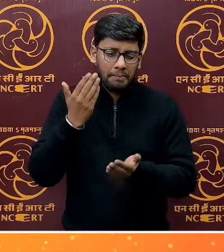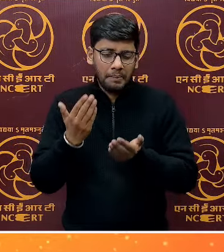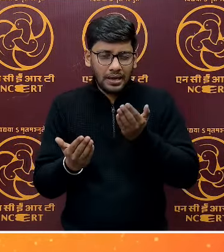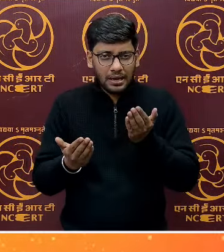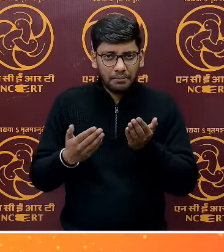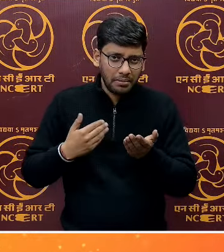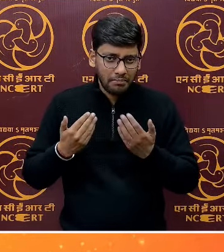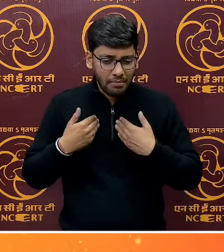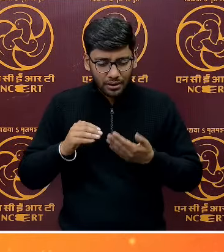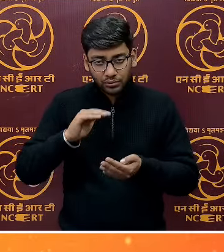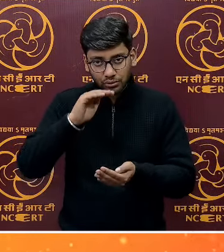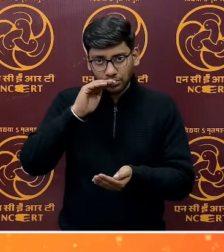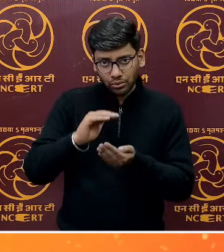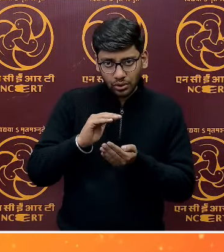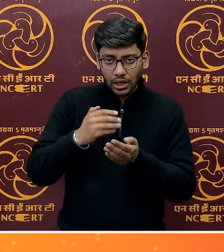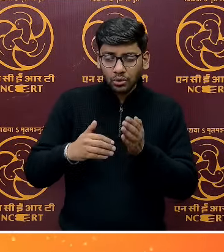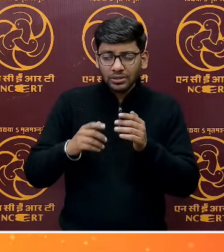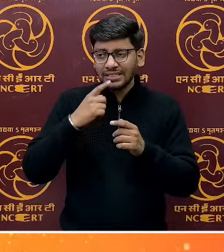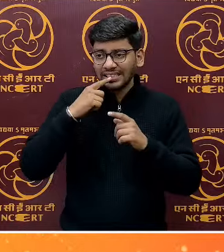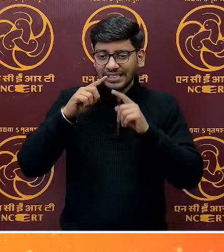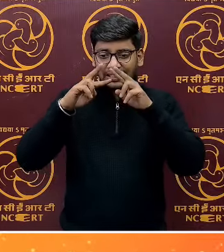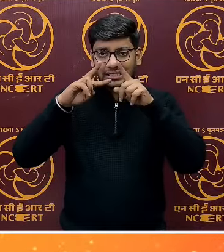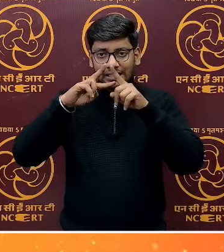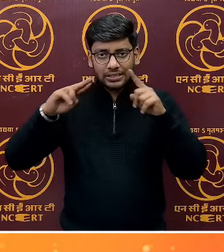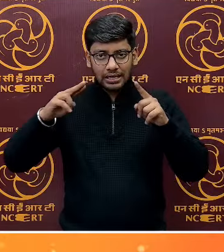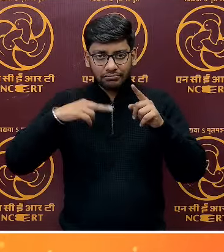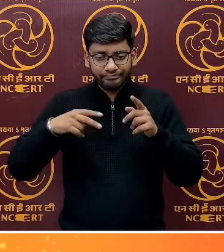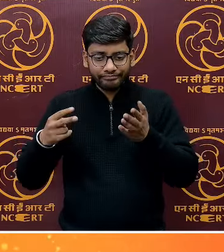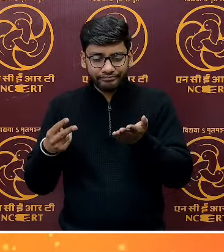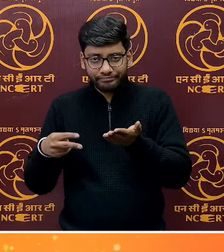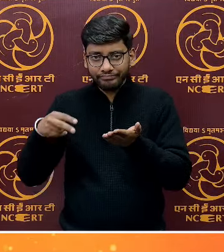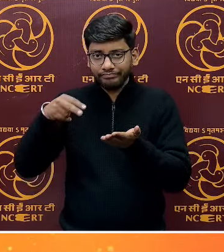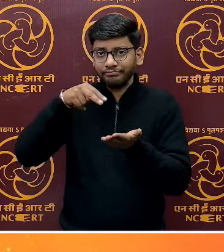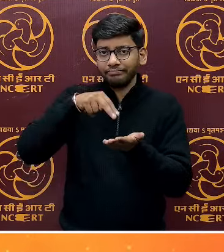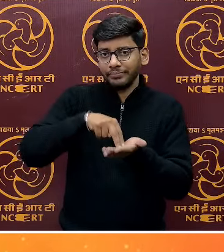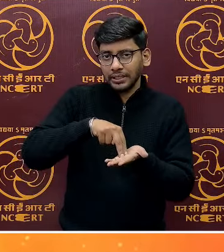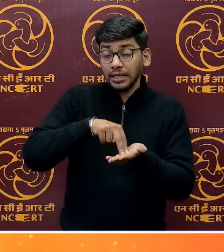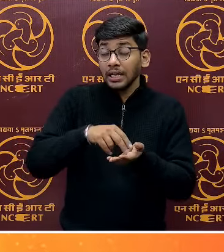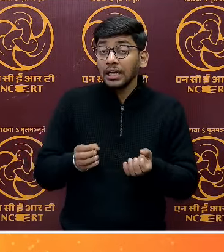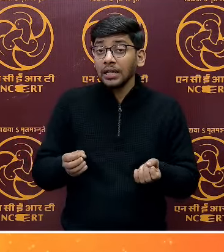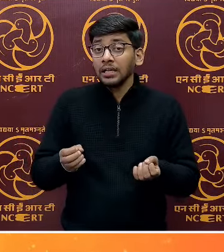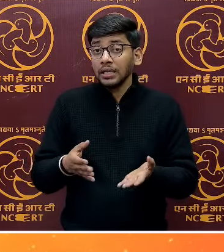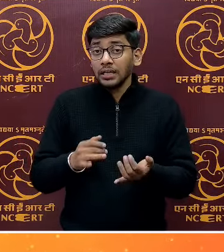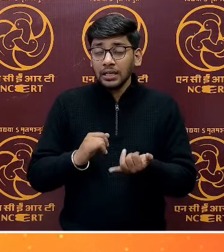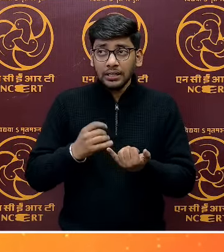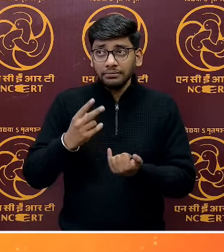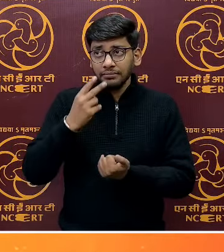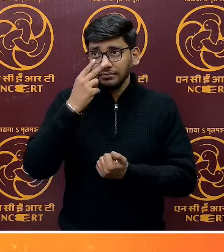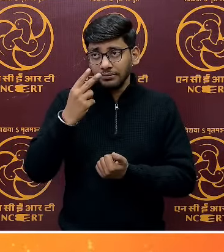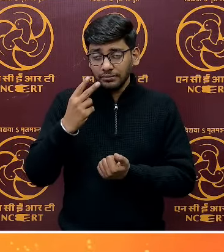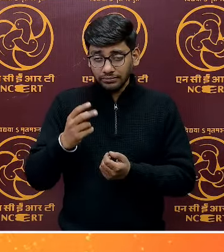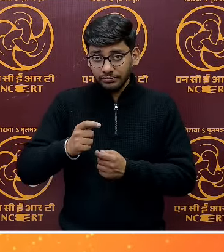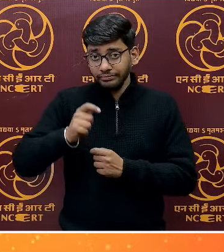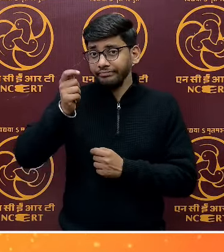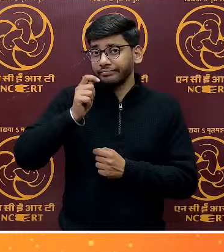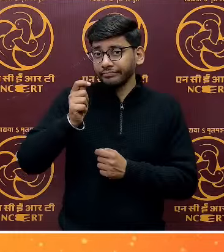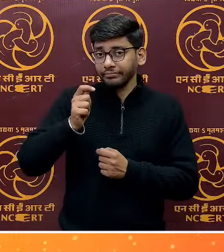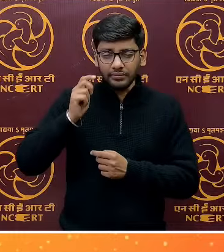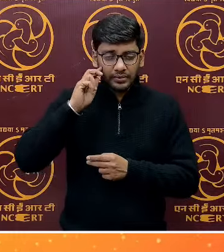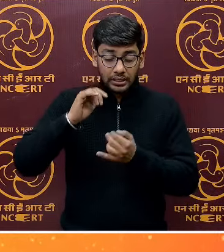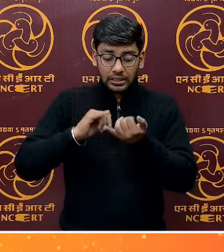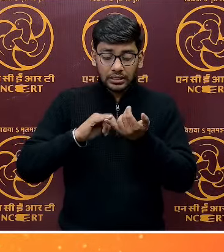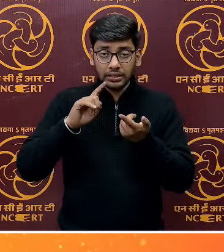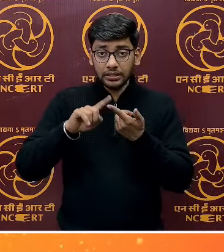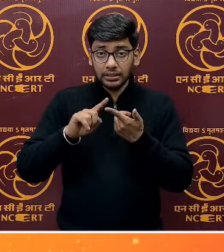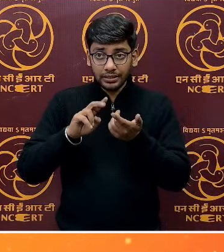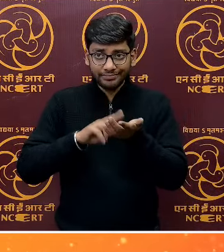verb of intent. From initially, it begins with seeing the kite, and then the seeing